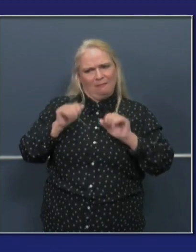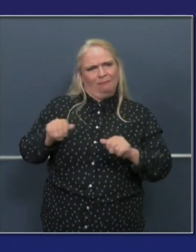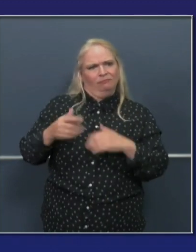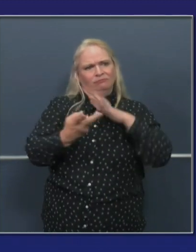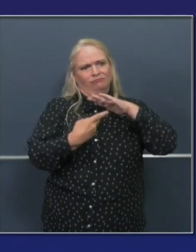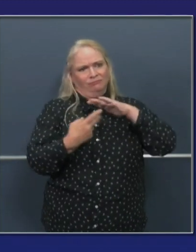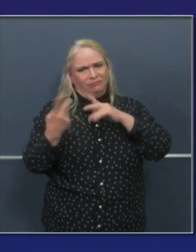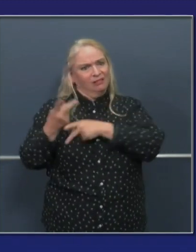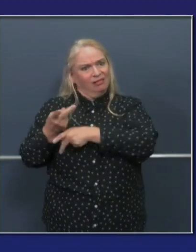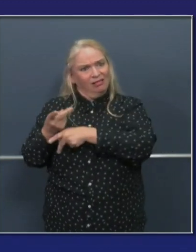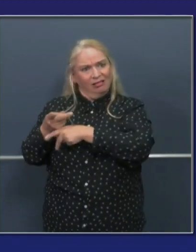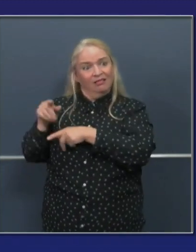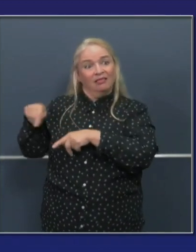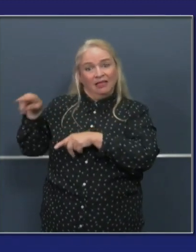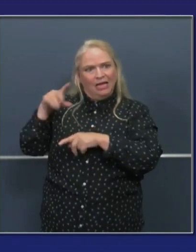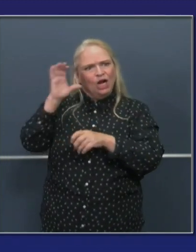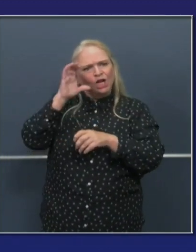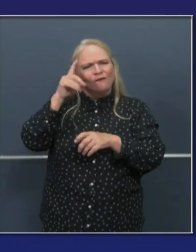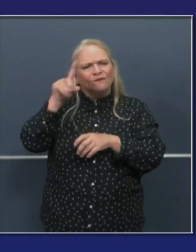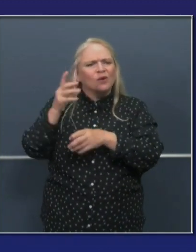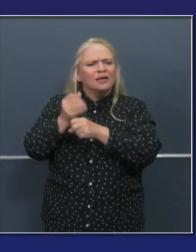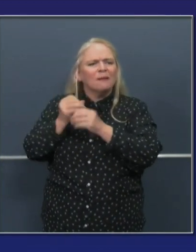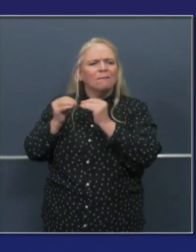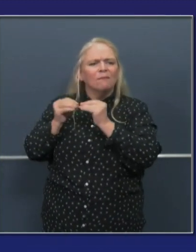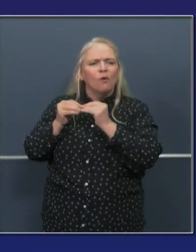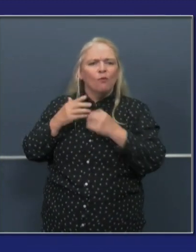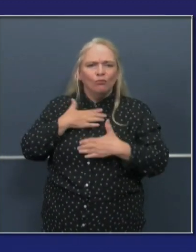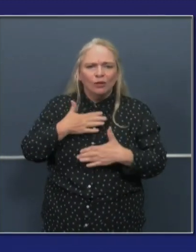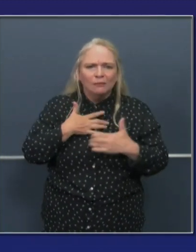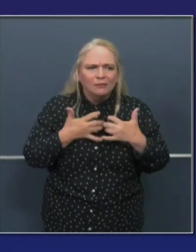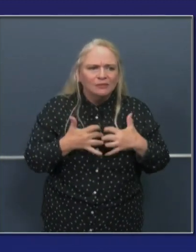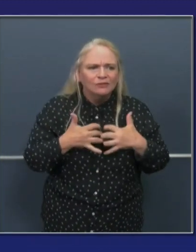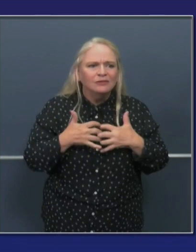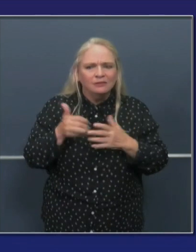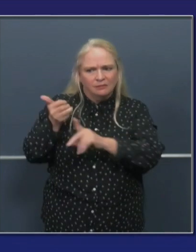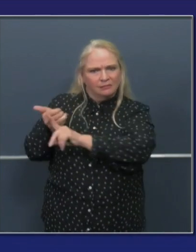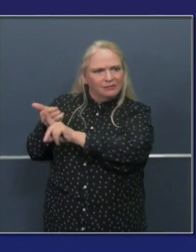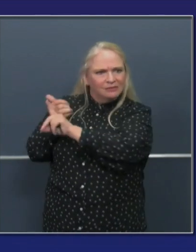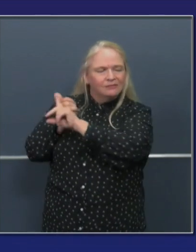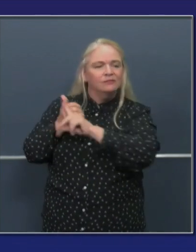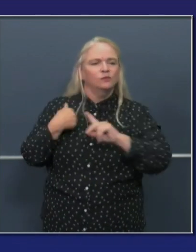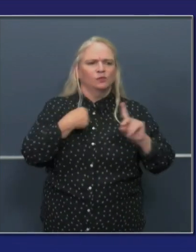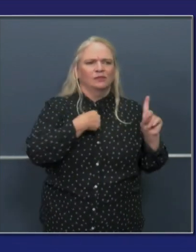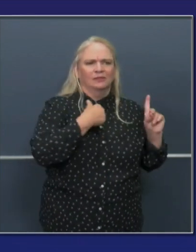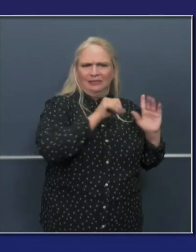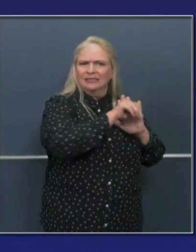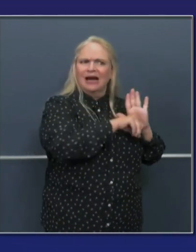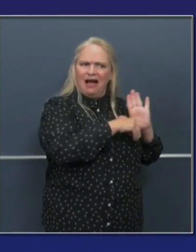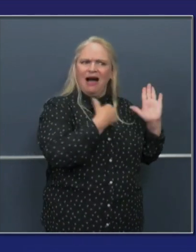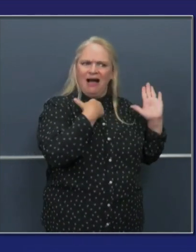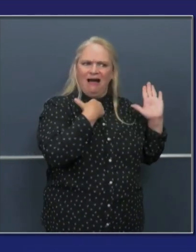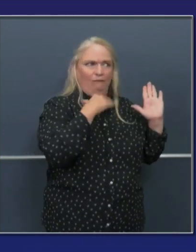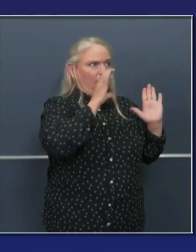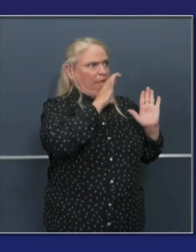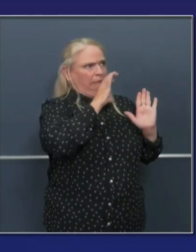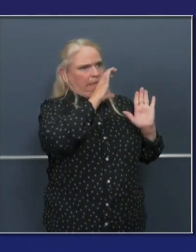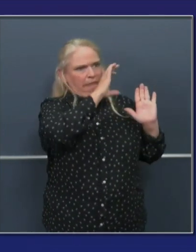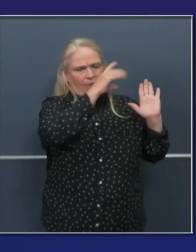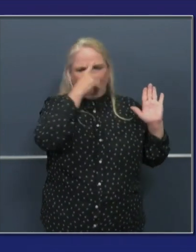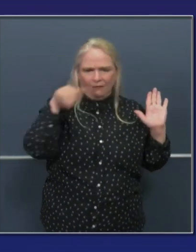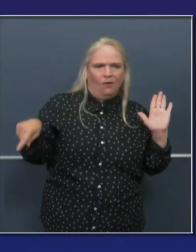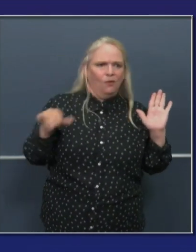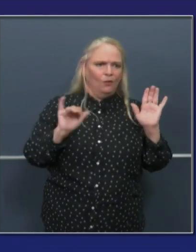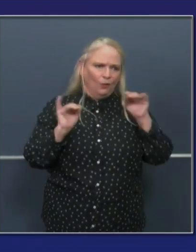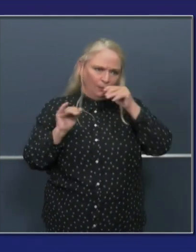PPP, active in securing more ventilators. We are as well as a state, but because of their